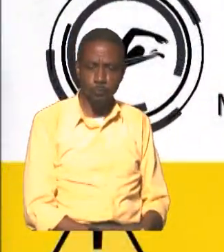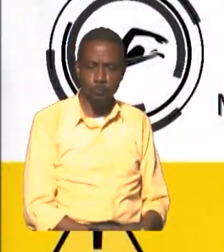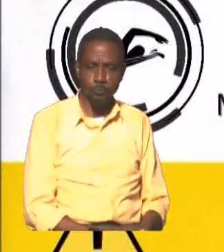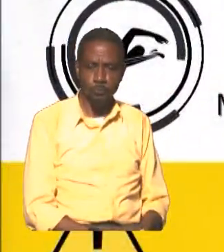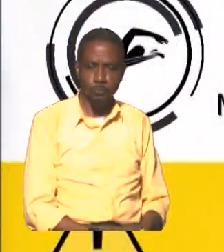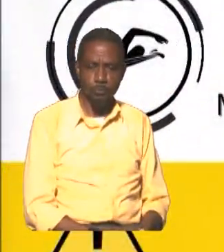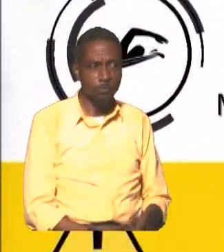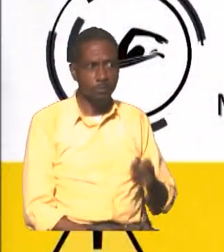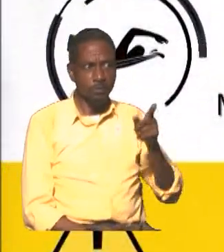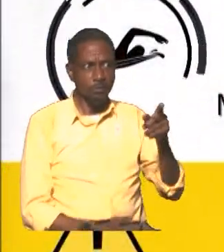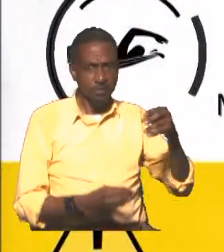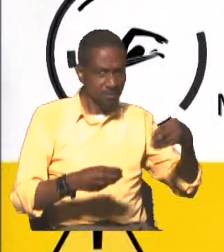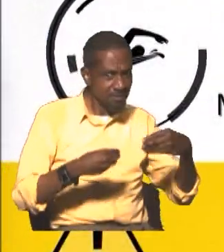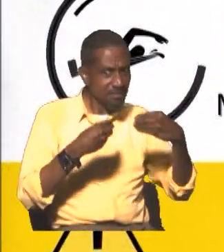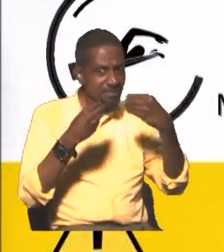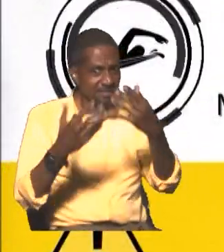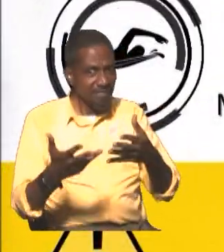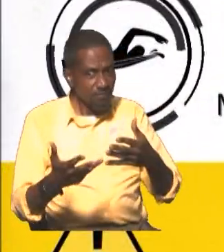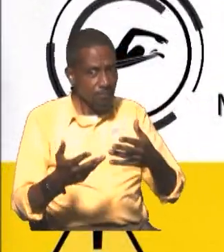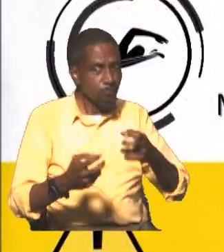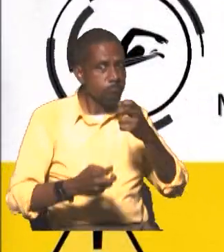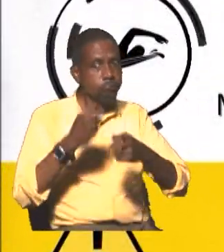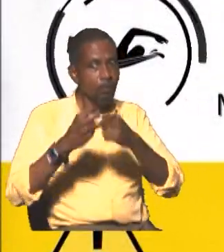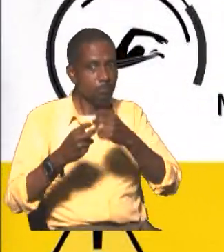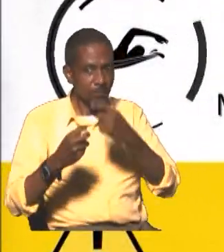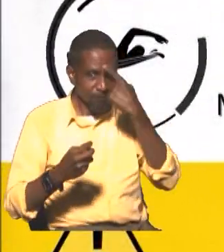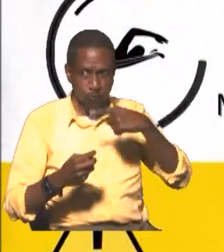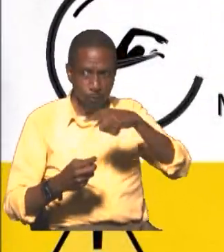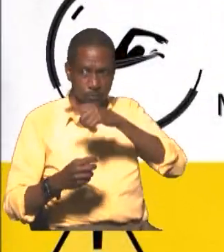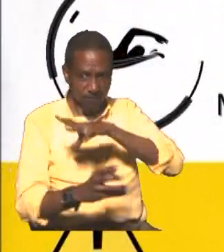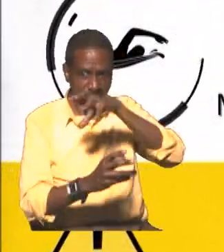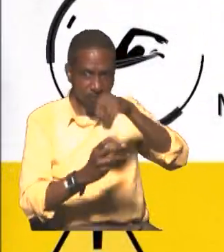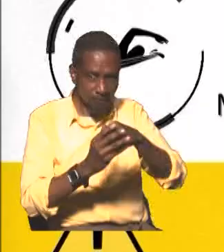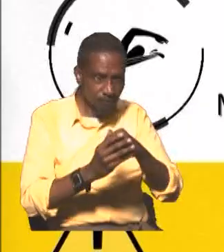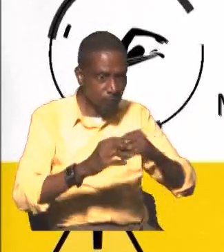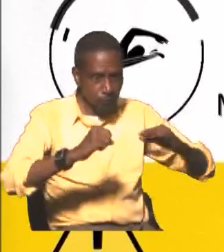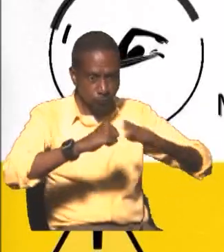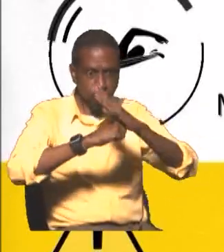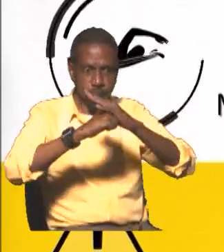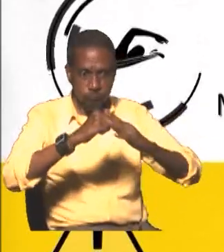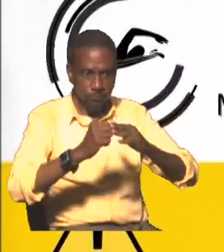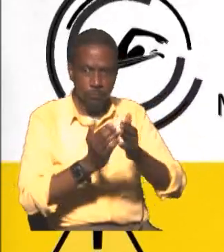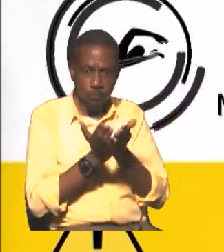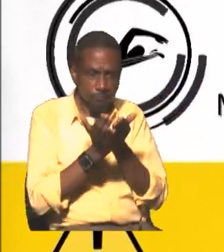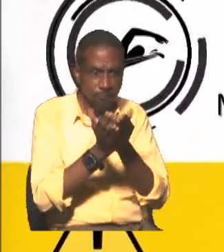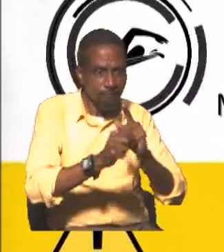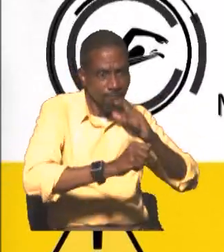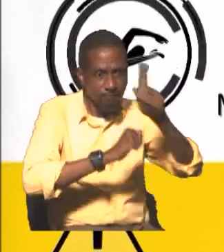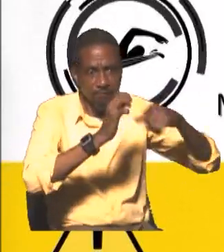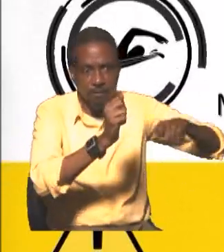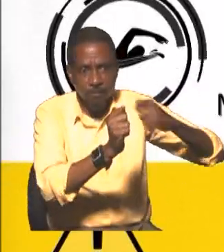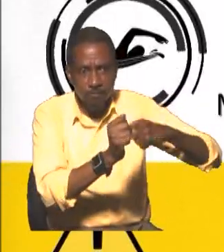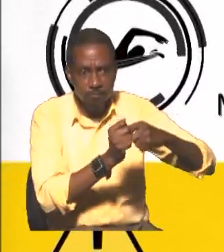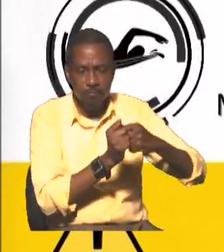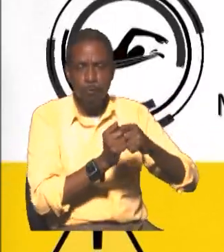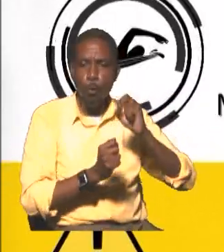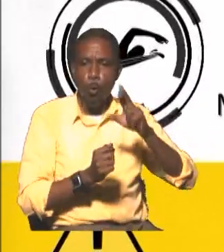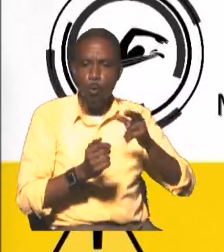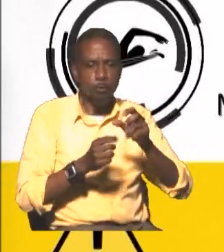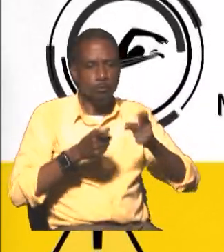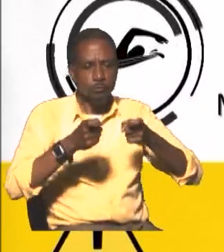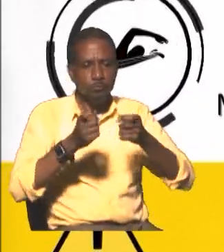present potential hazards for nearshore and offshore activities, including fishing, small craft operations,